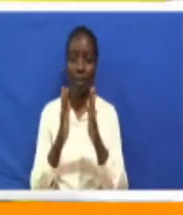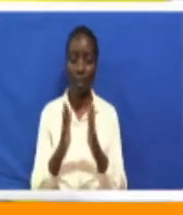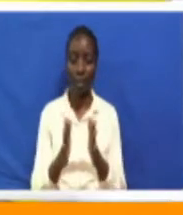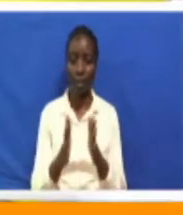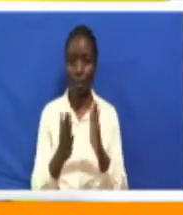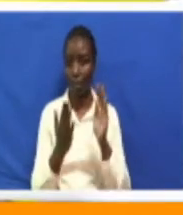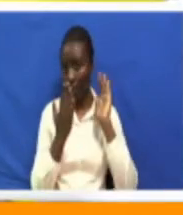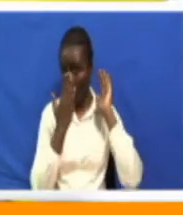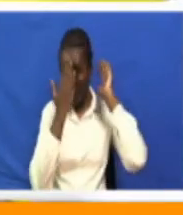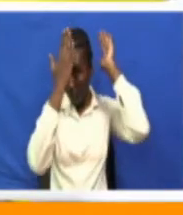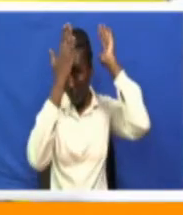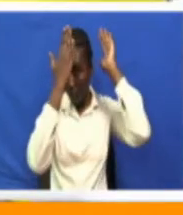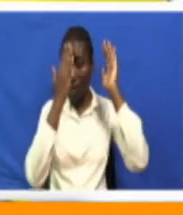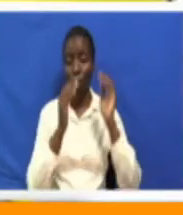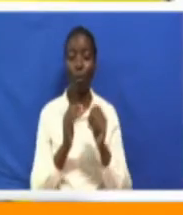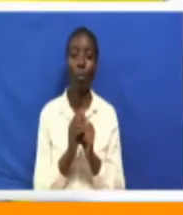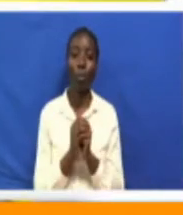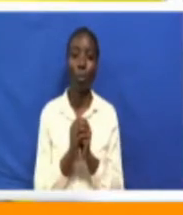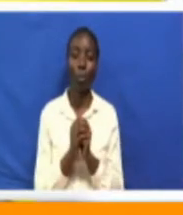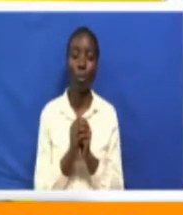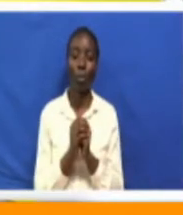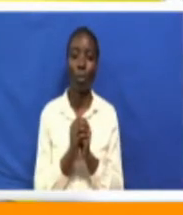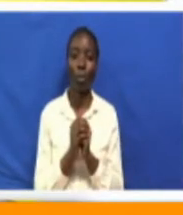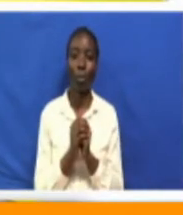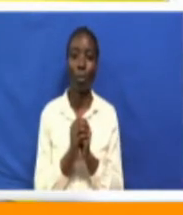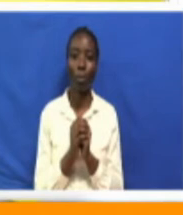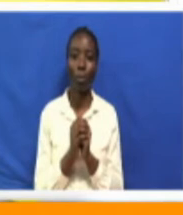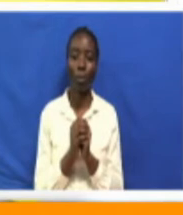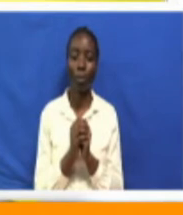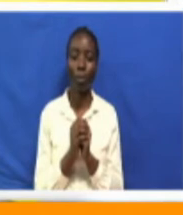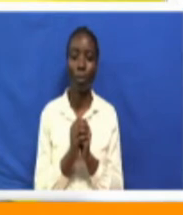where to ask of